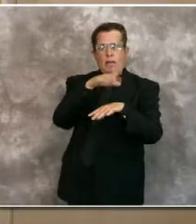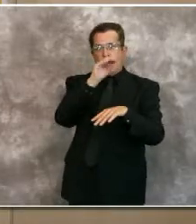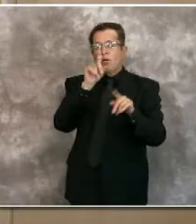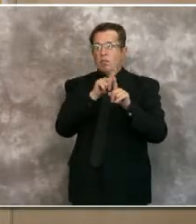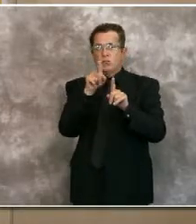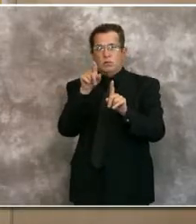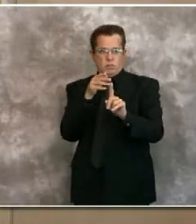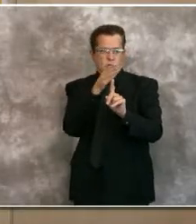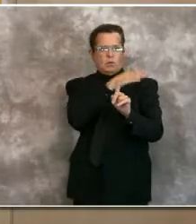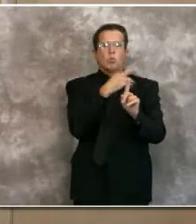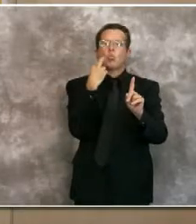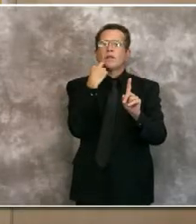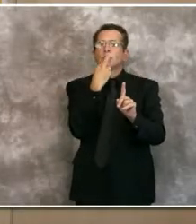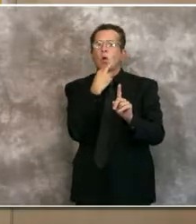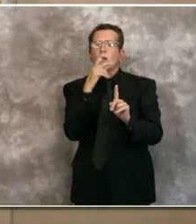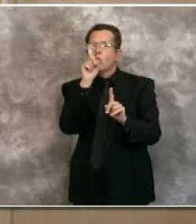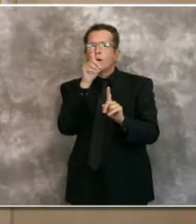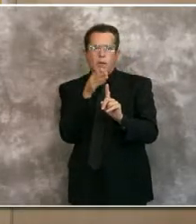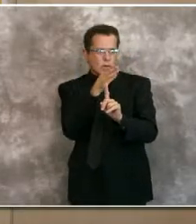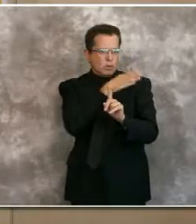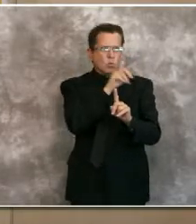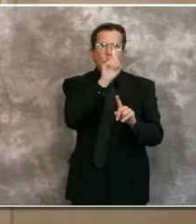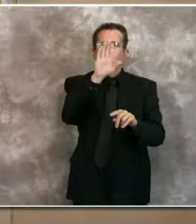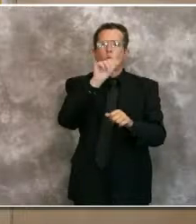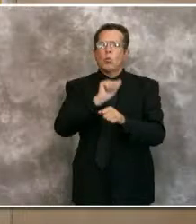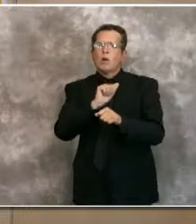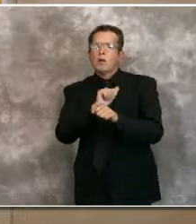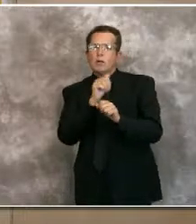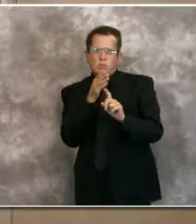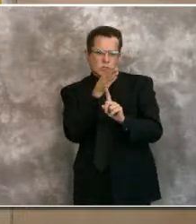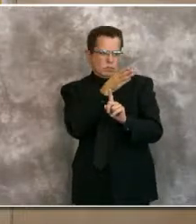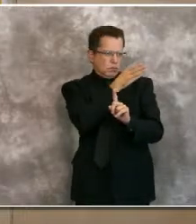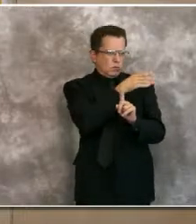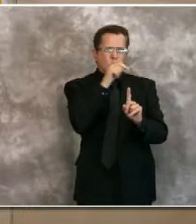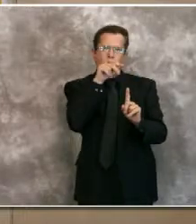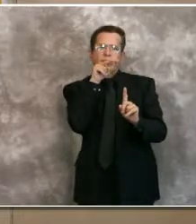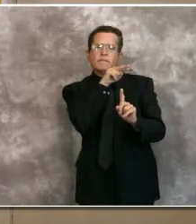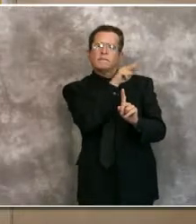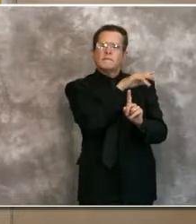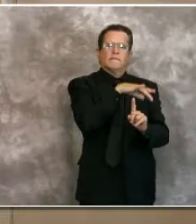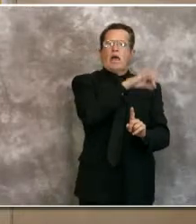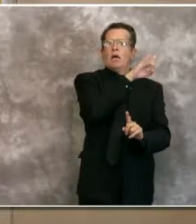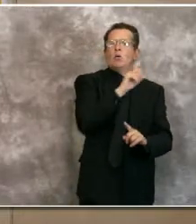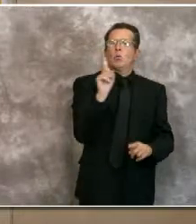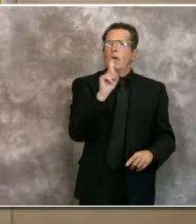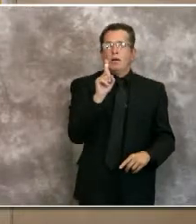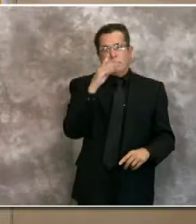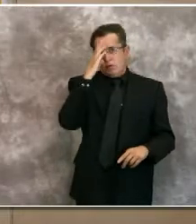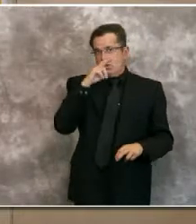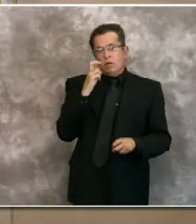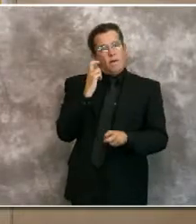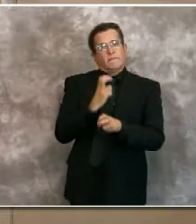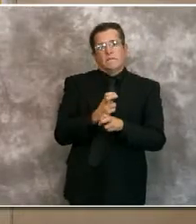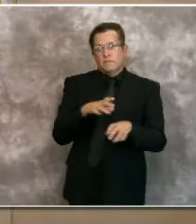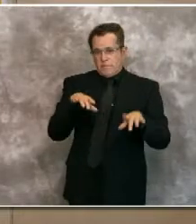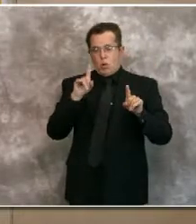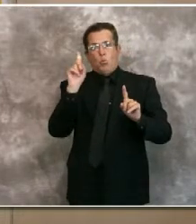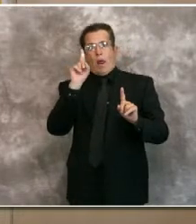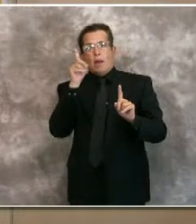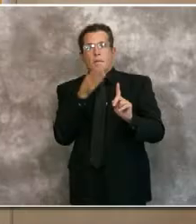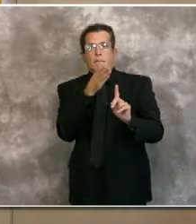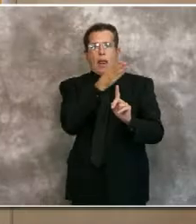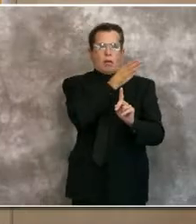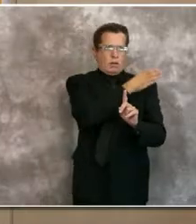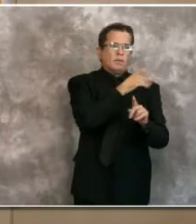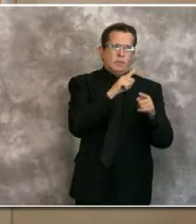eating in restaurants or work site, trying to, it's very difficult to do, but trying to